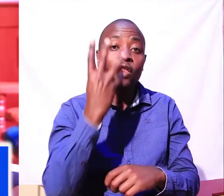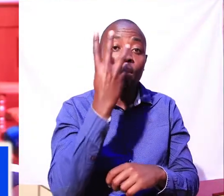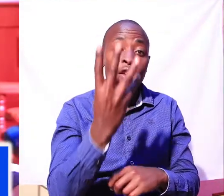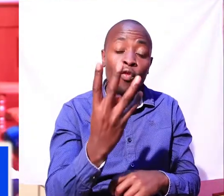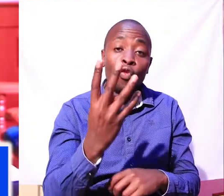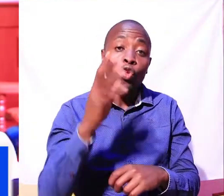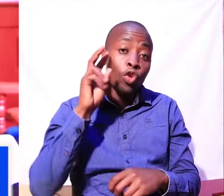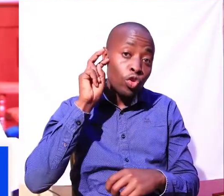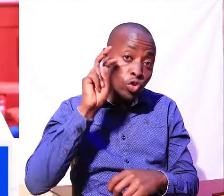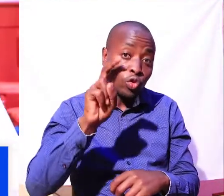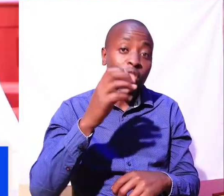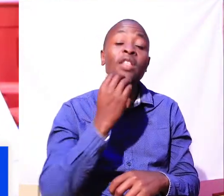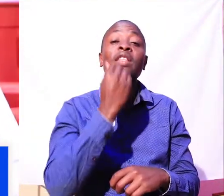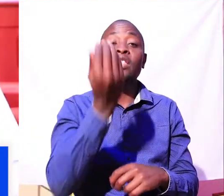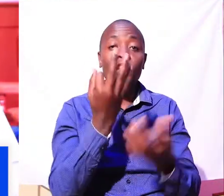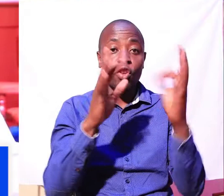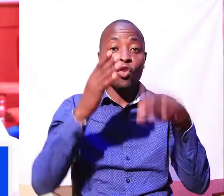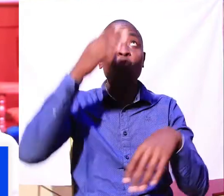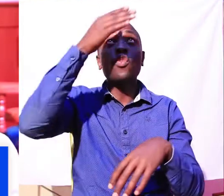like a son of the gods."